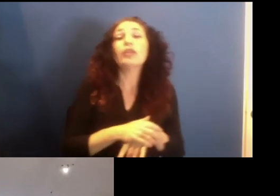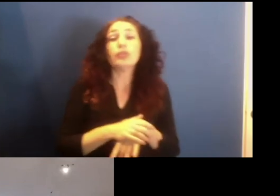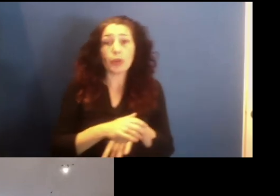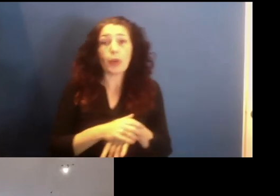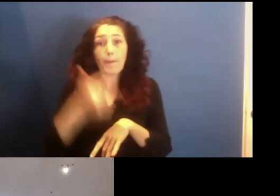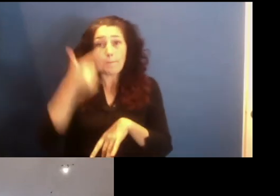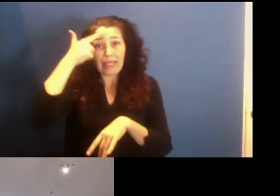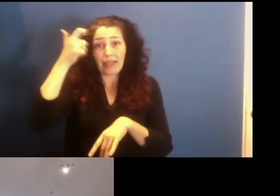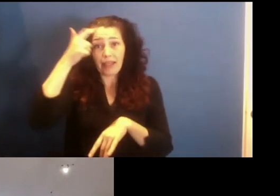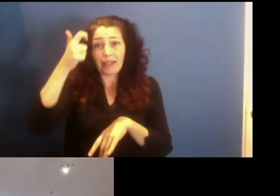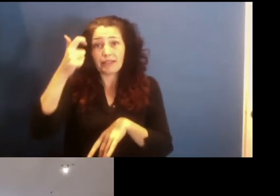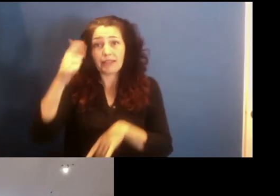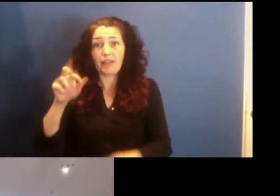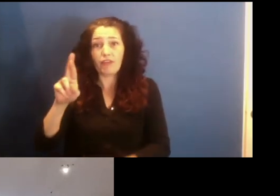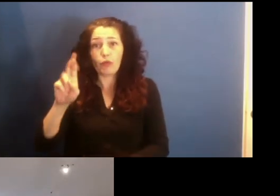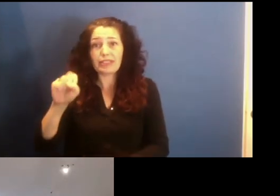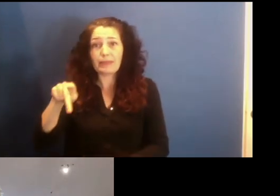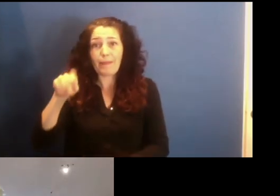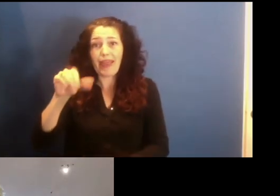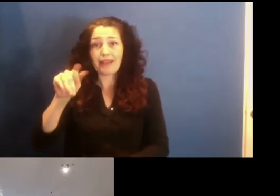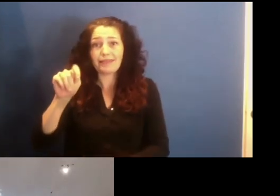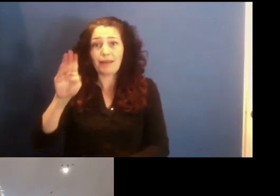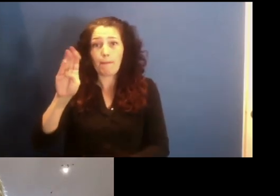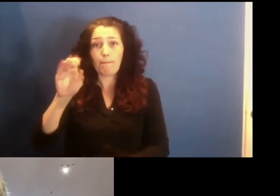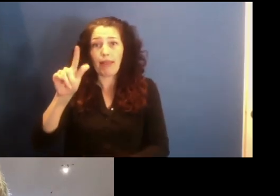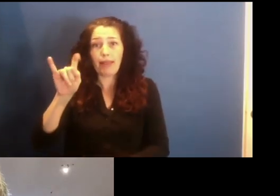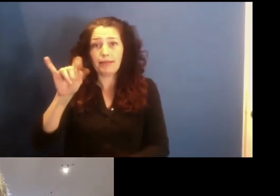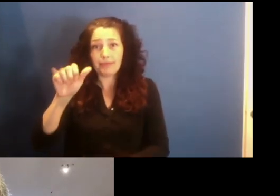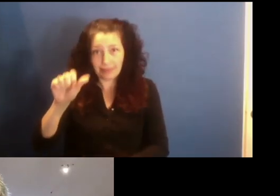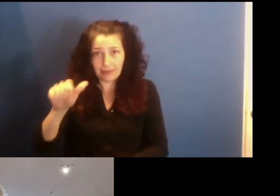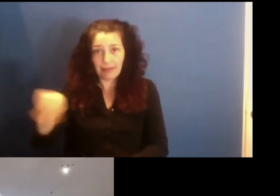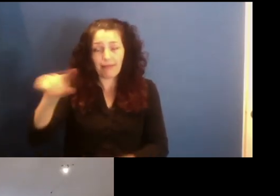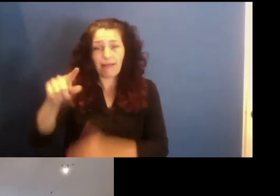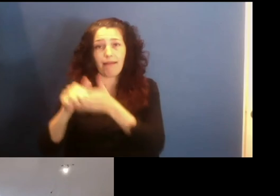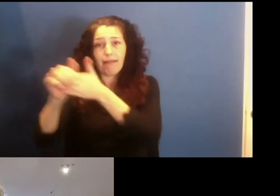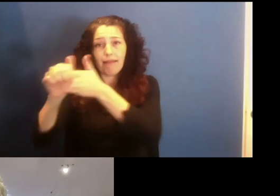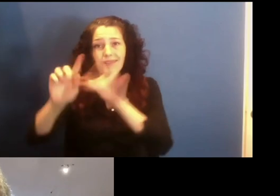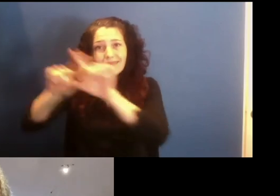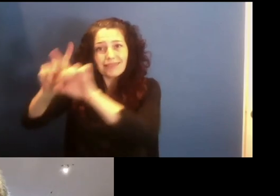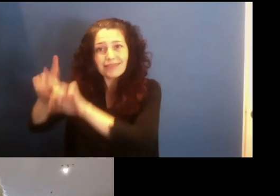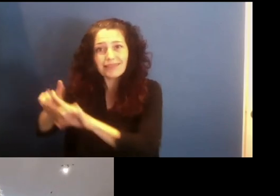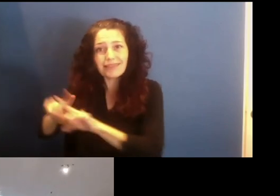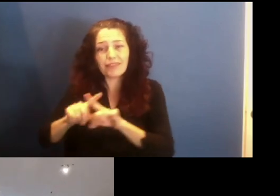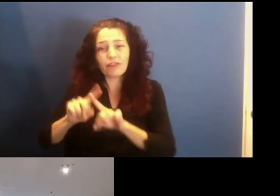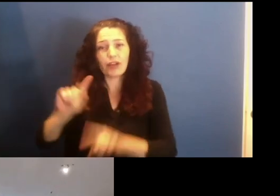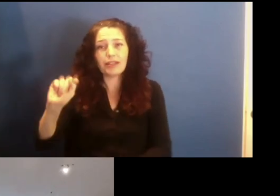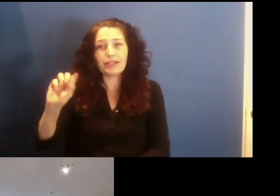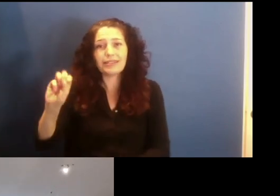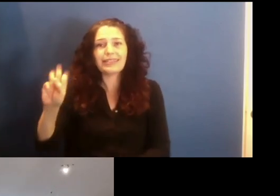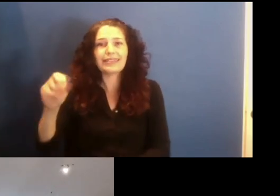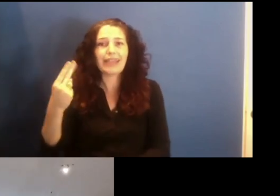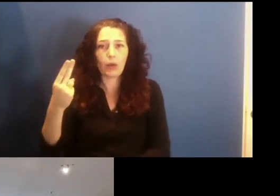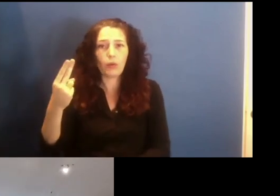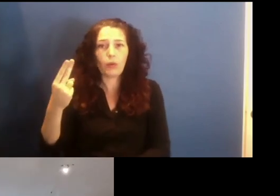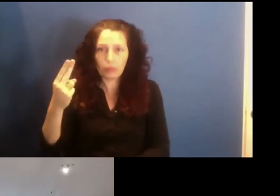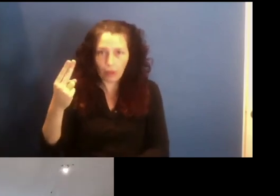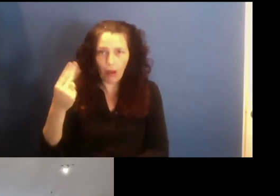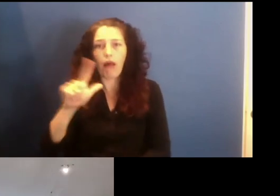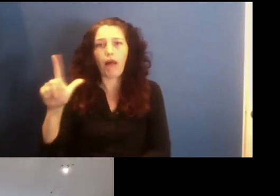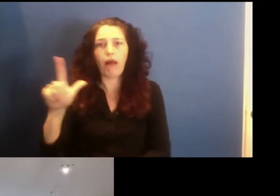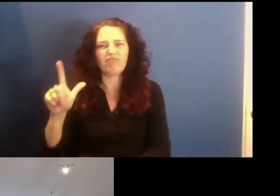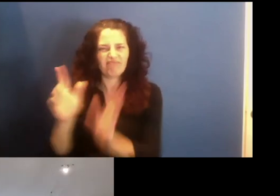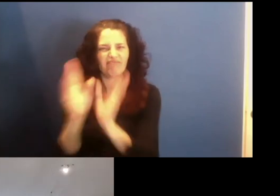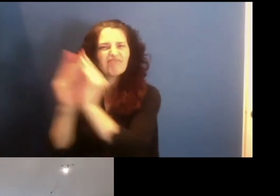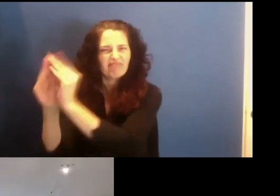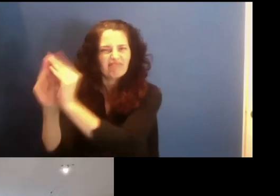through a series of town hall sessions, in this case, led by Janet